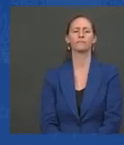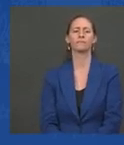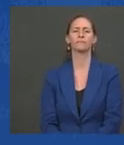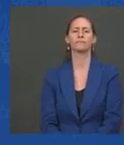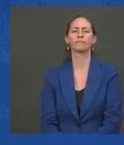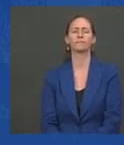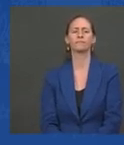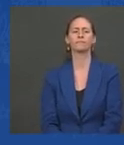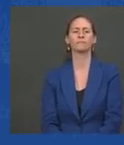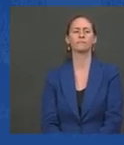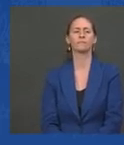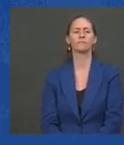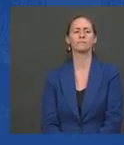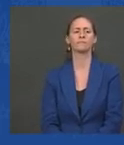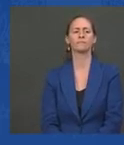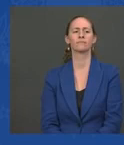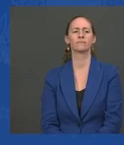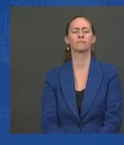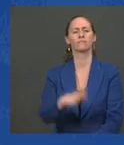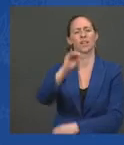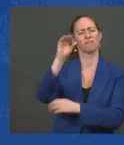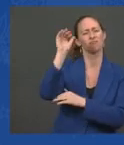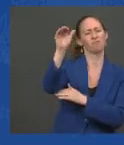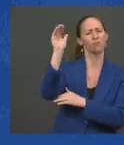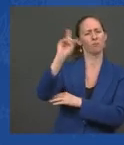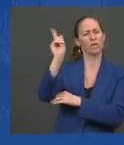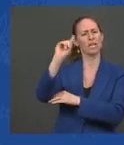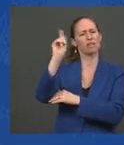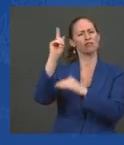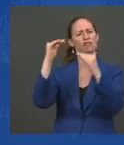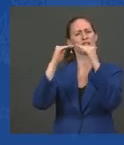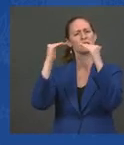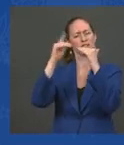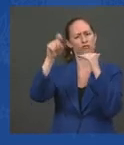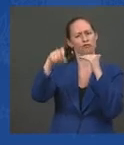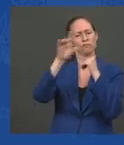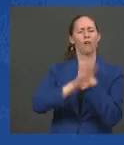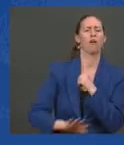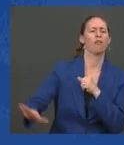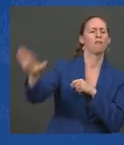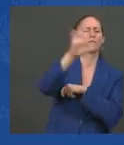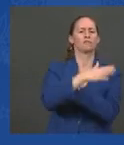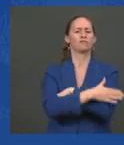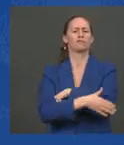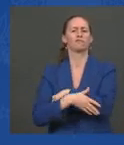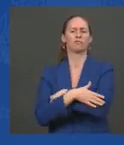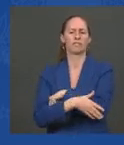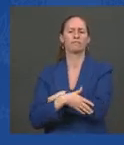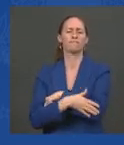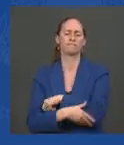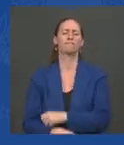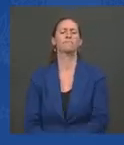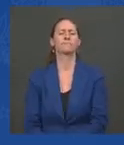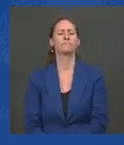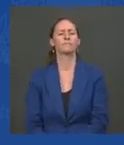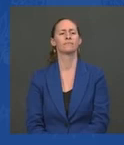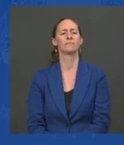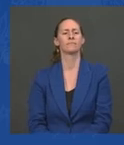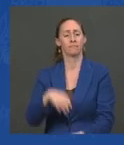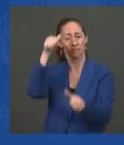And to call for justice everywhere. Remember, and Dr. King knew